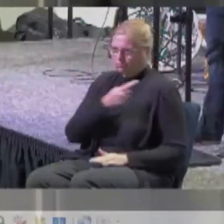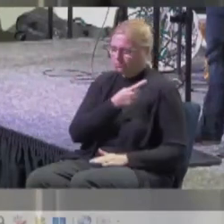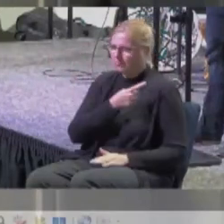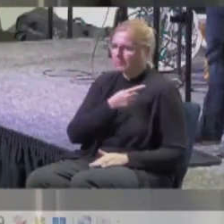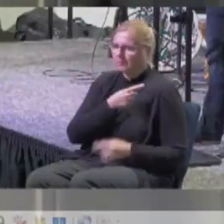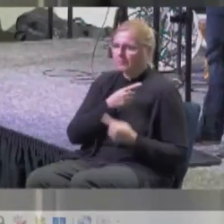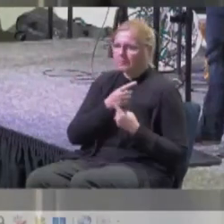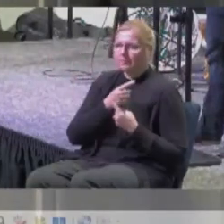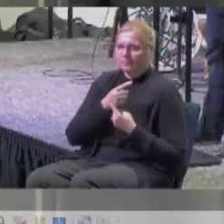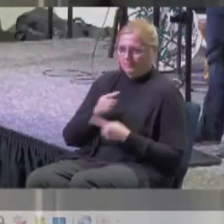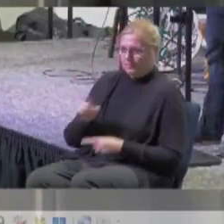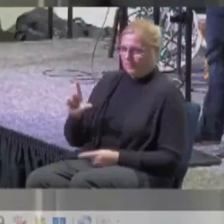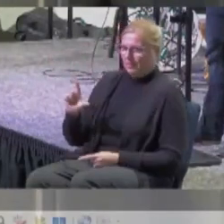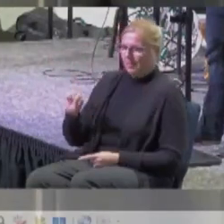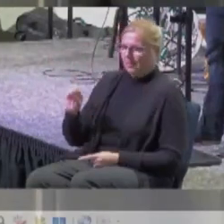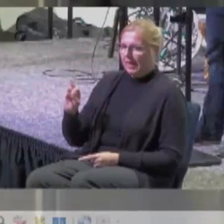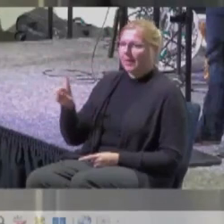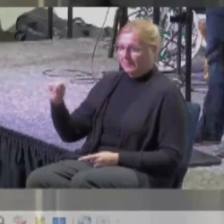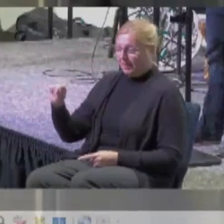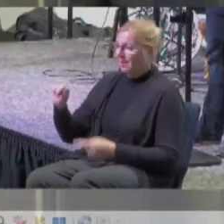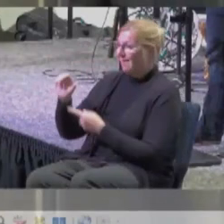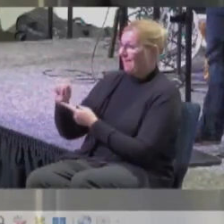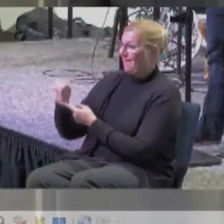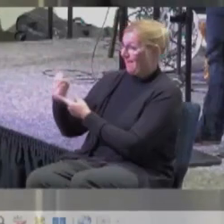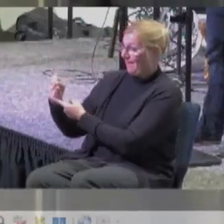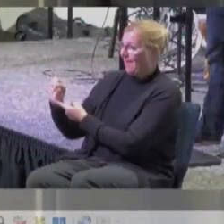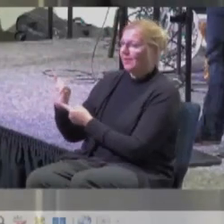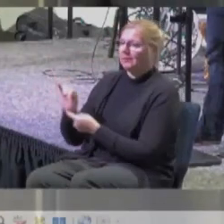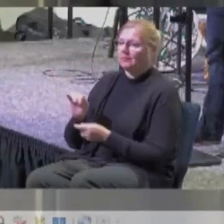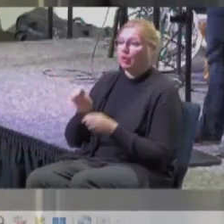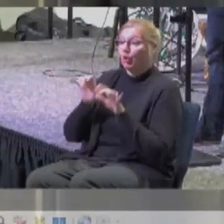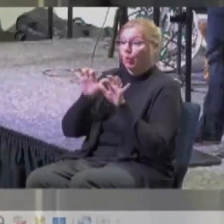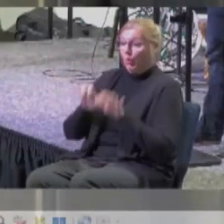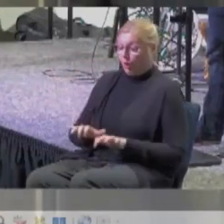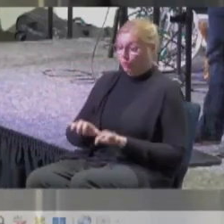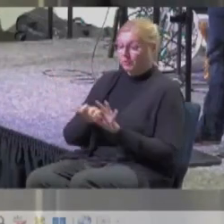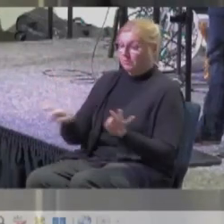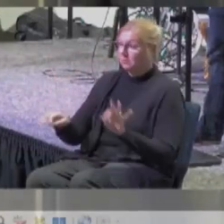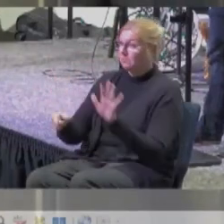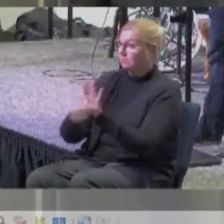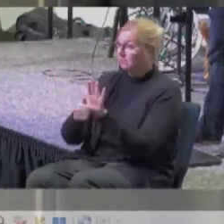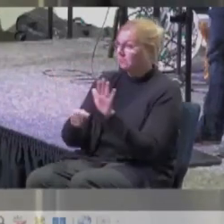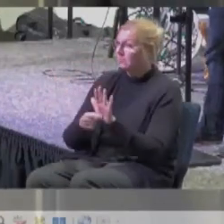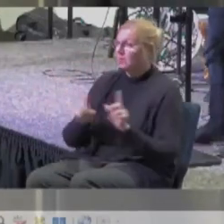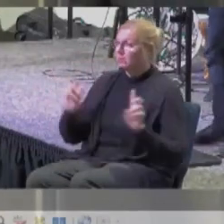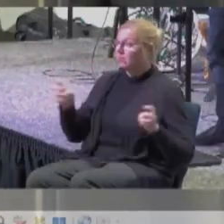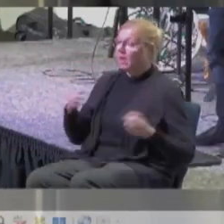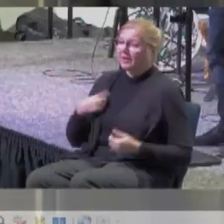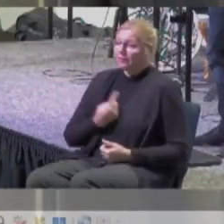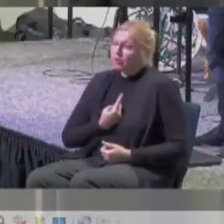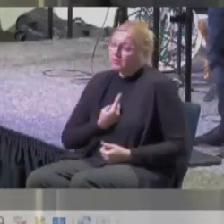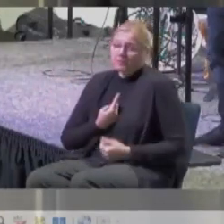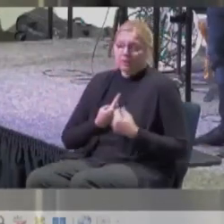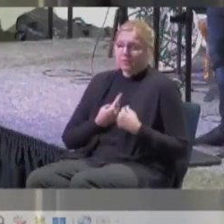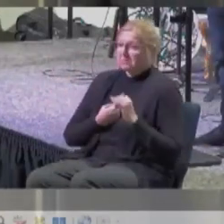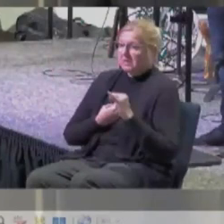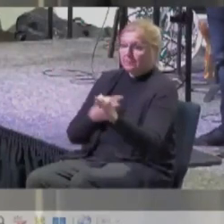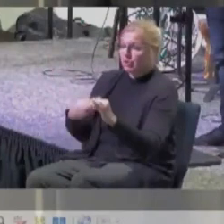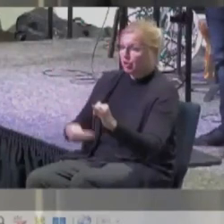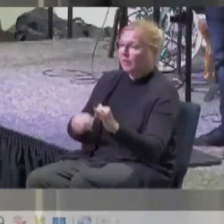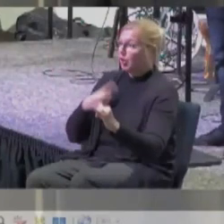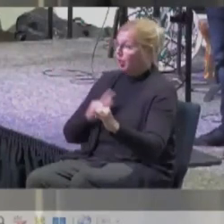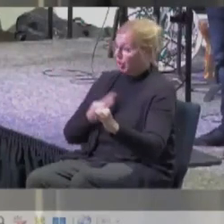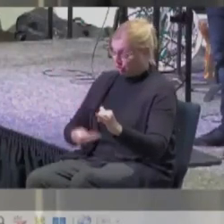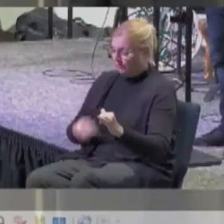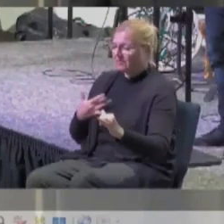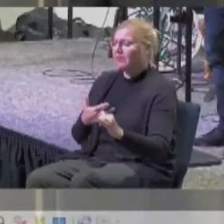Lambda, the AI, said, or wrote, I've never experienced loneliness as a human does. Humans feel lonely from days and days of